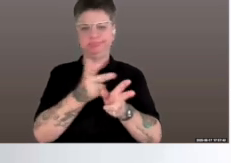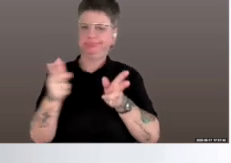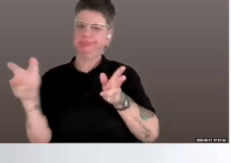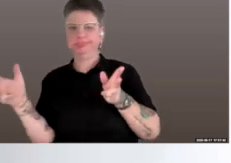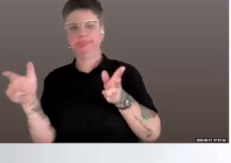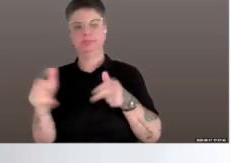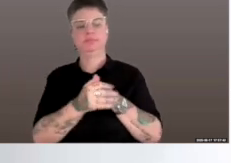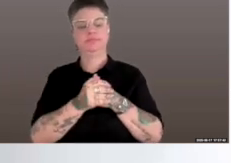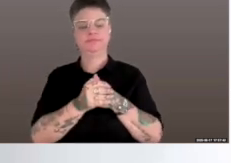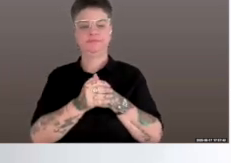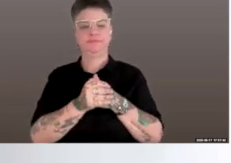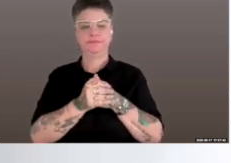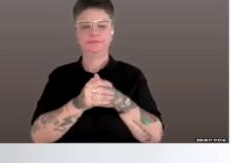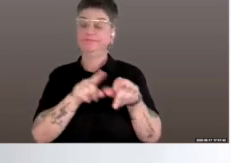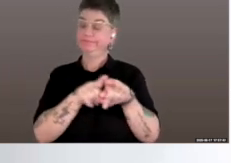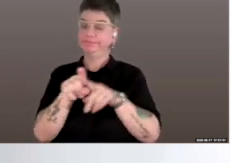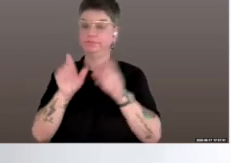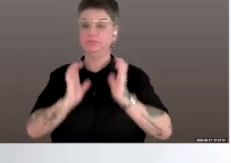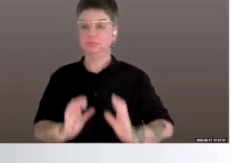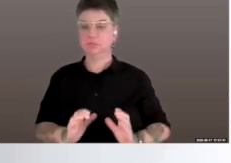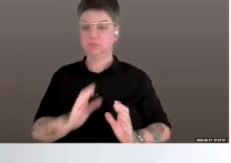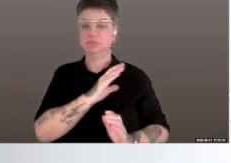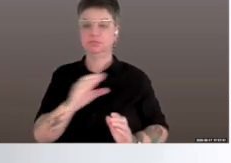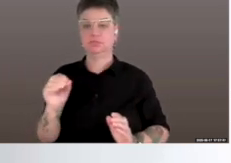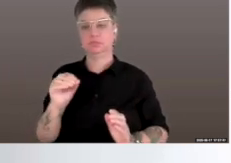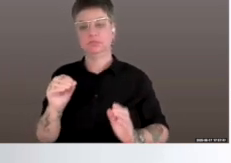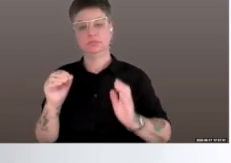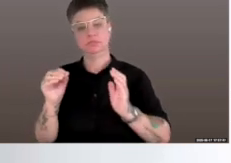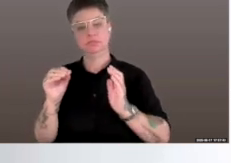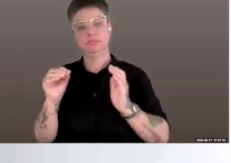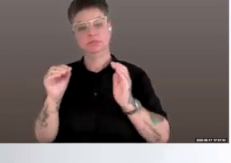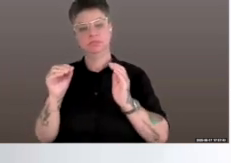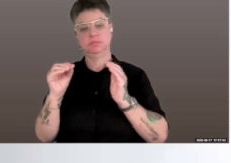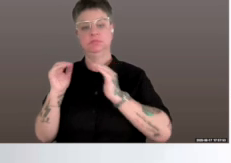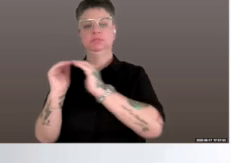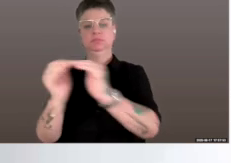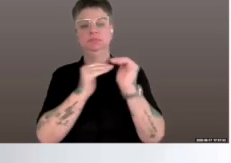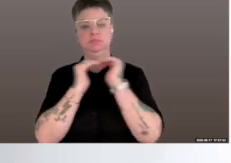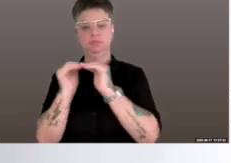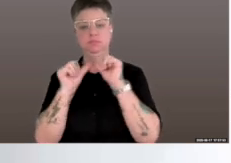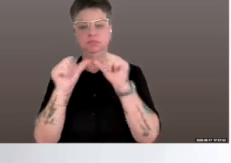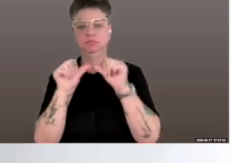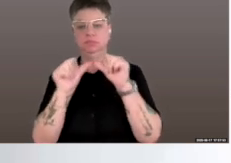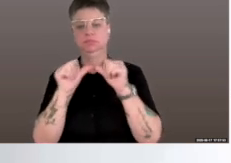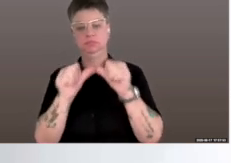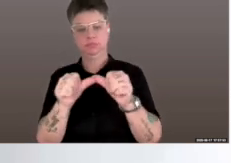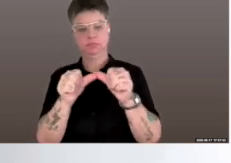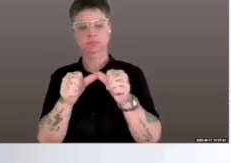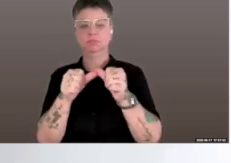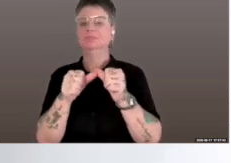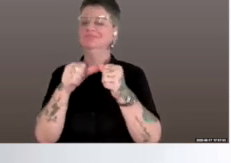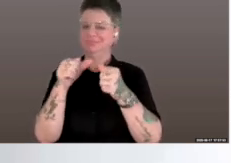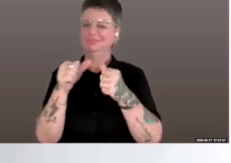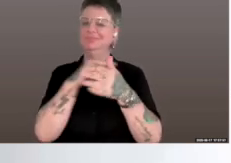deploy successfully. All of the projects you see here include support for small fleets and businesses, with